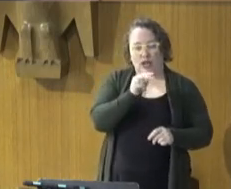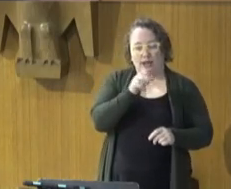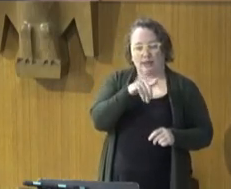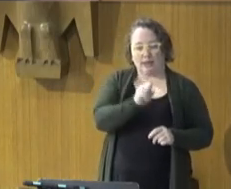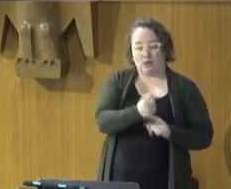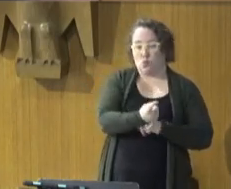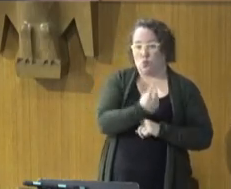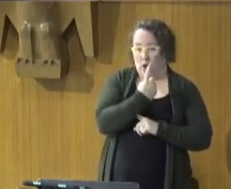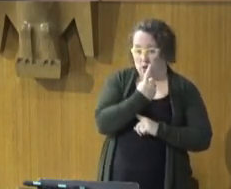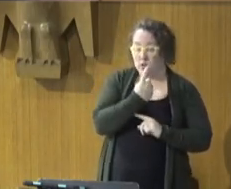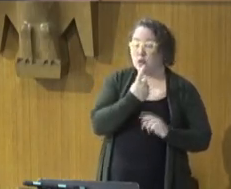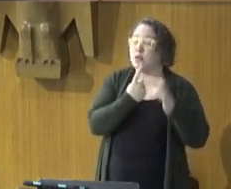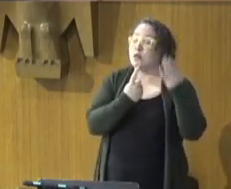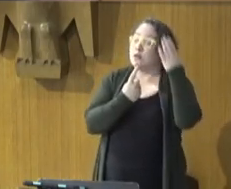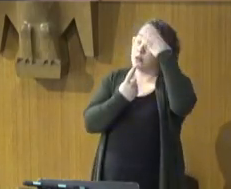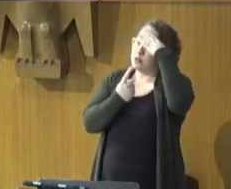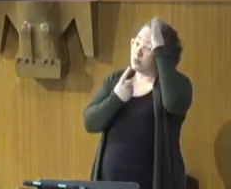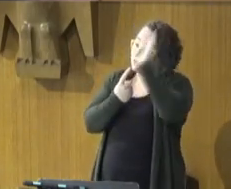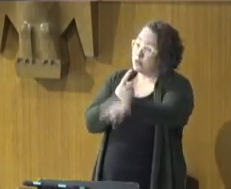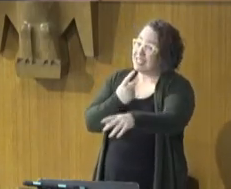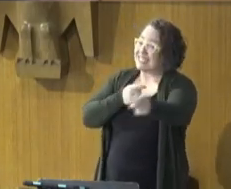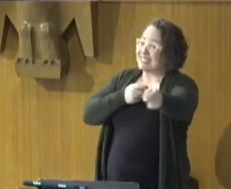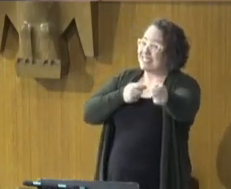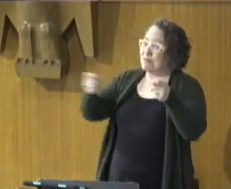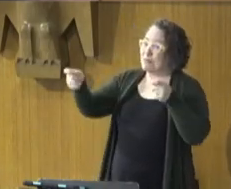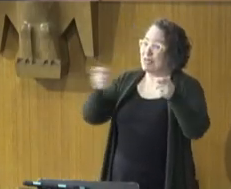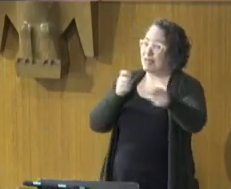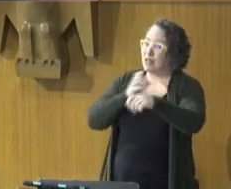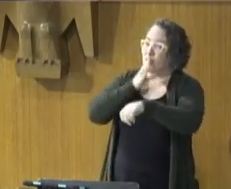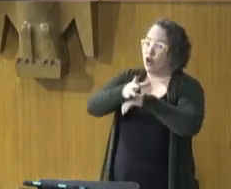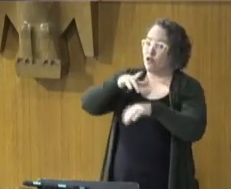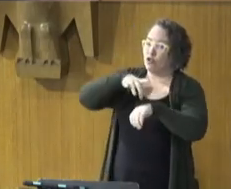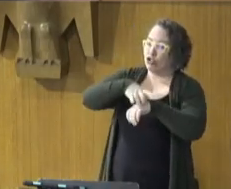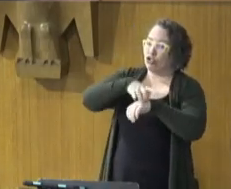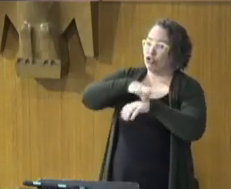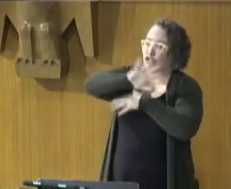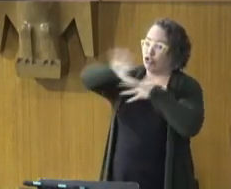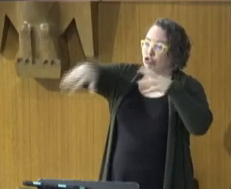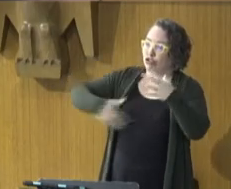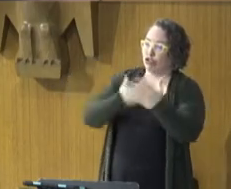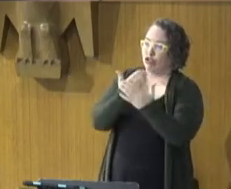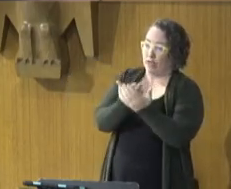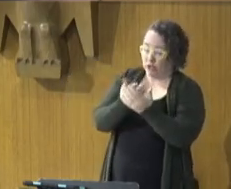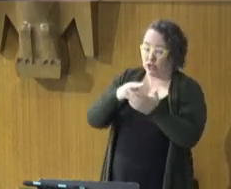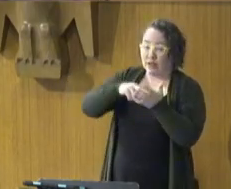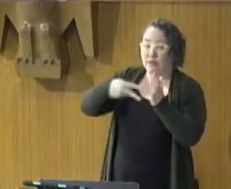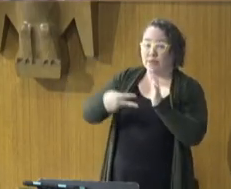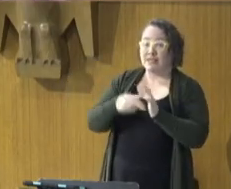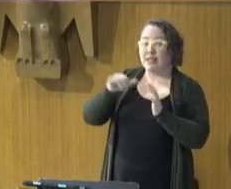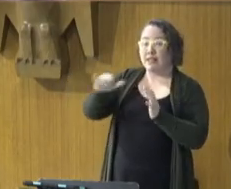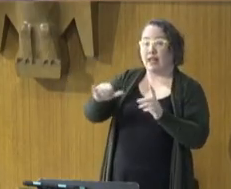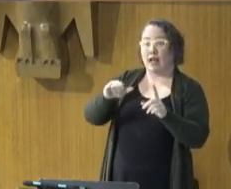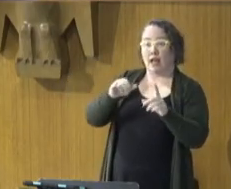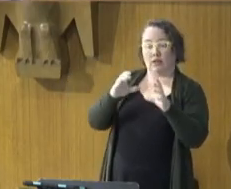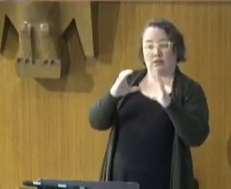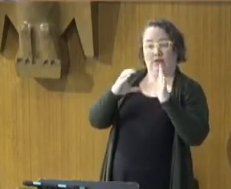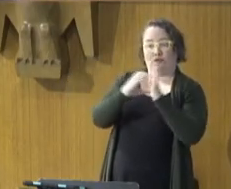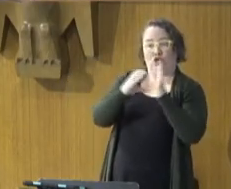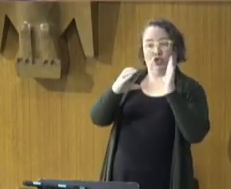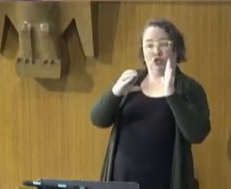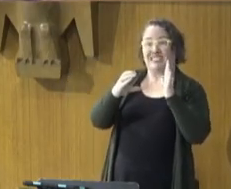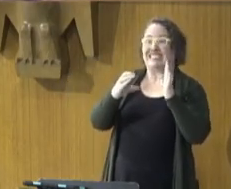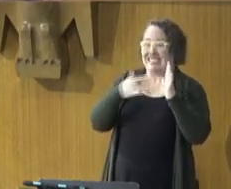the first humans dominion over the rest of creation. The verse has historically been used by people of faith